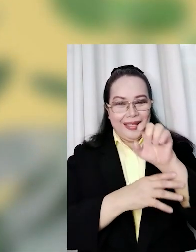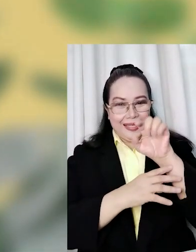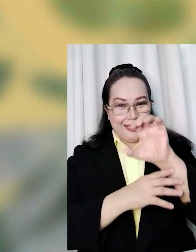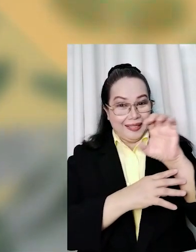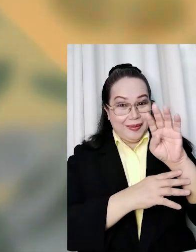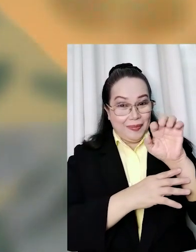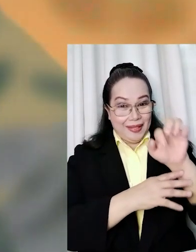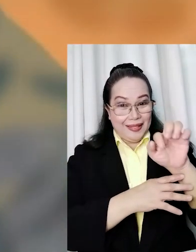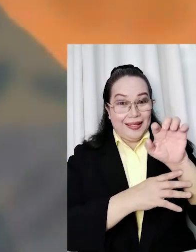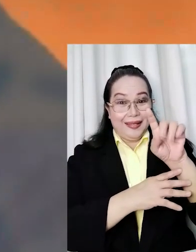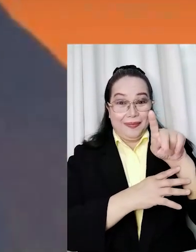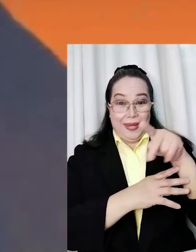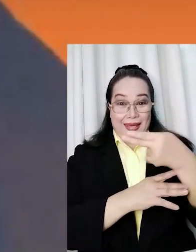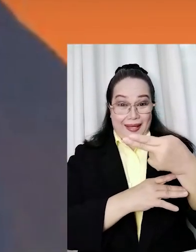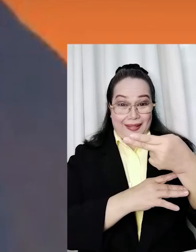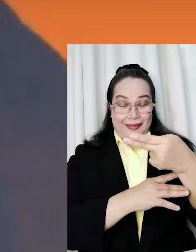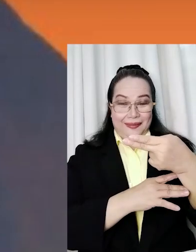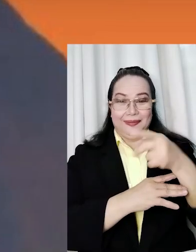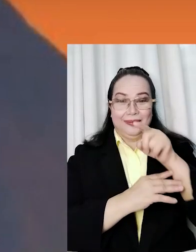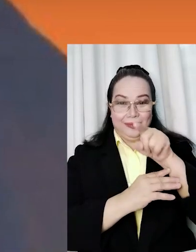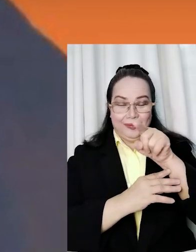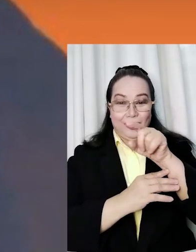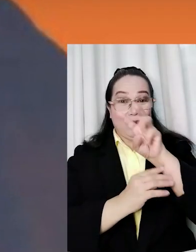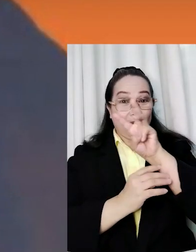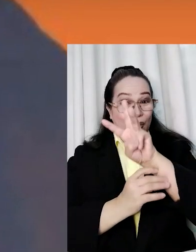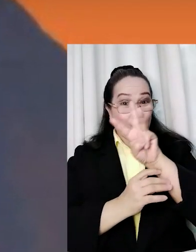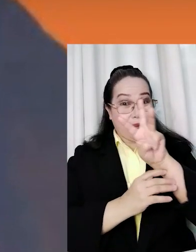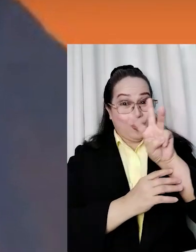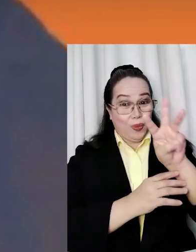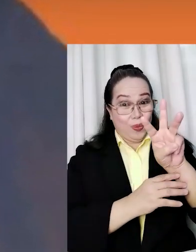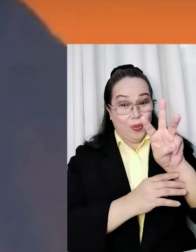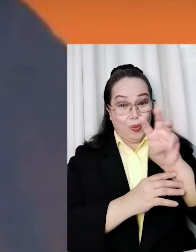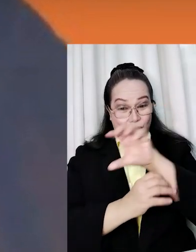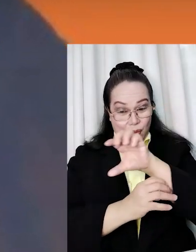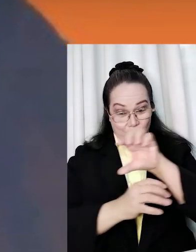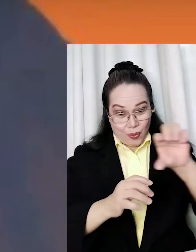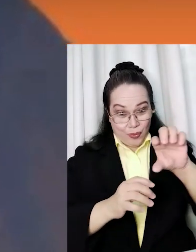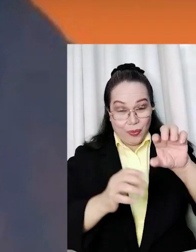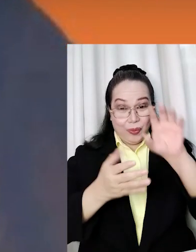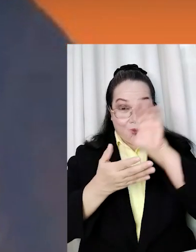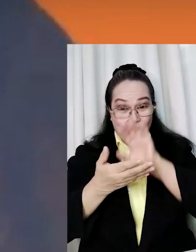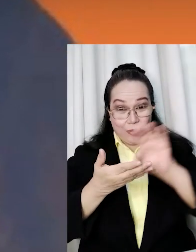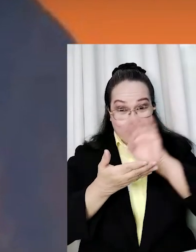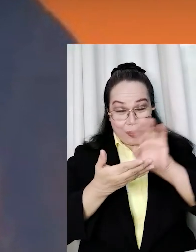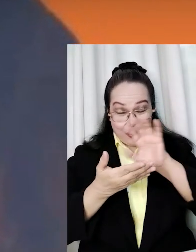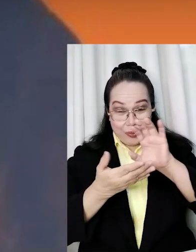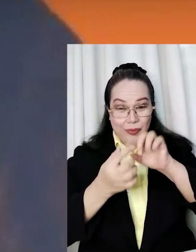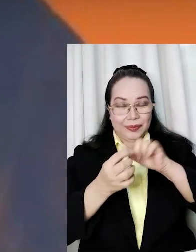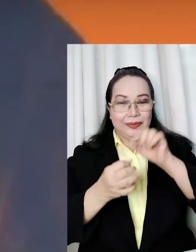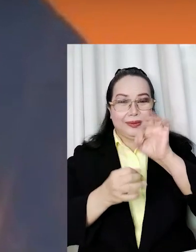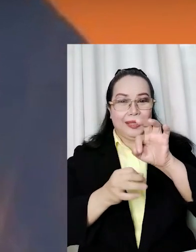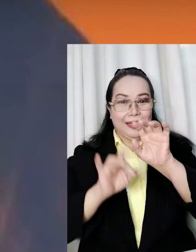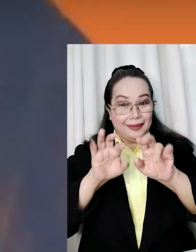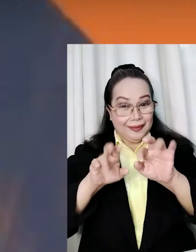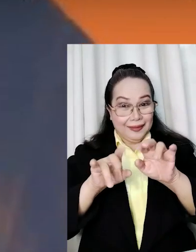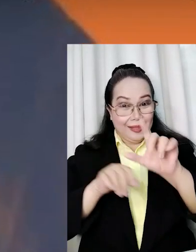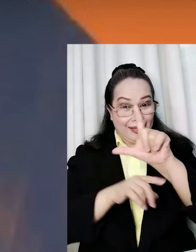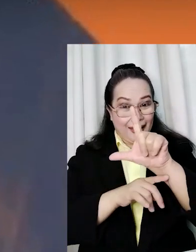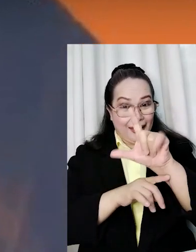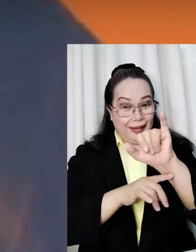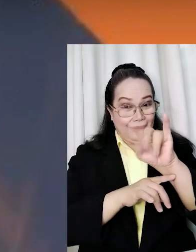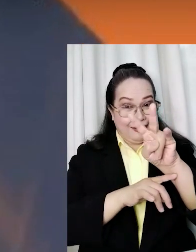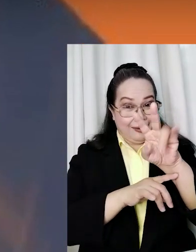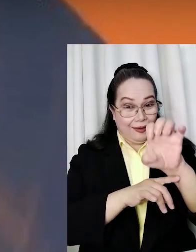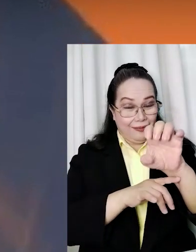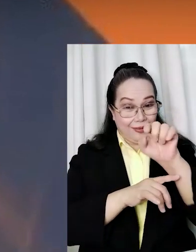live.ccbc.ph. You only need to go to a web browser through your phone or desktop and type in